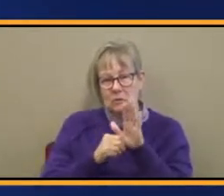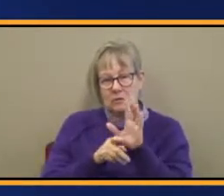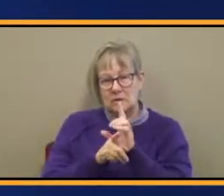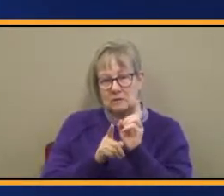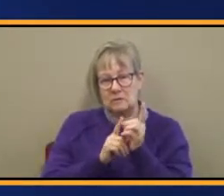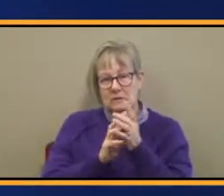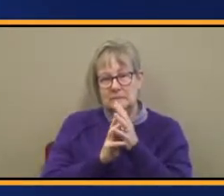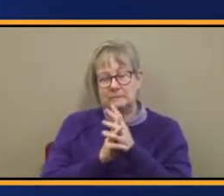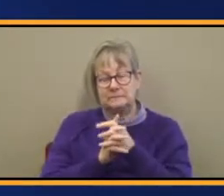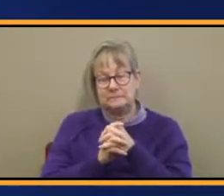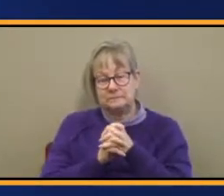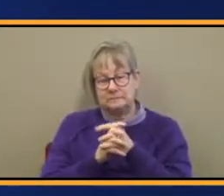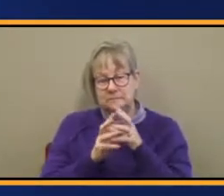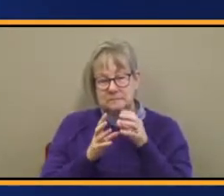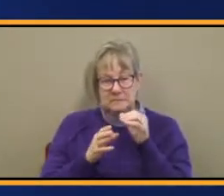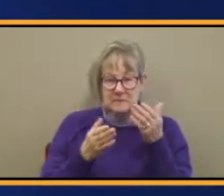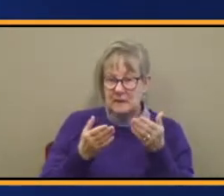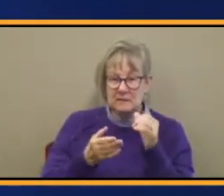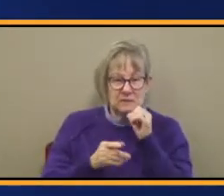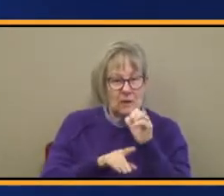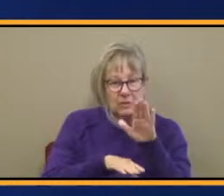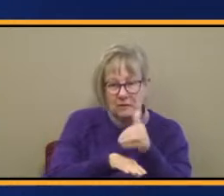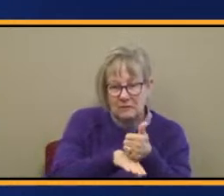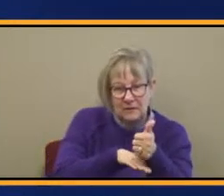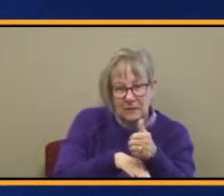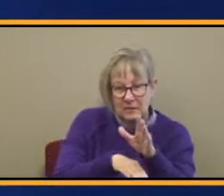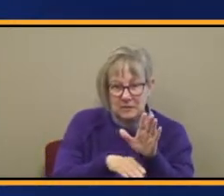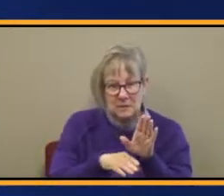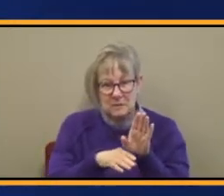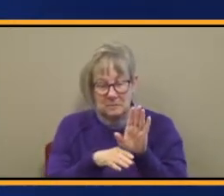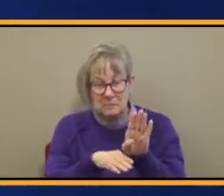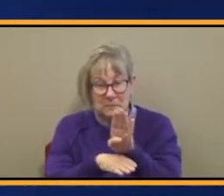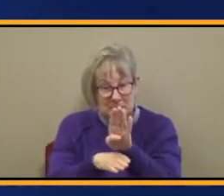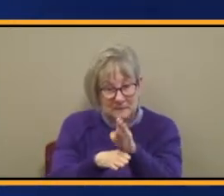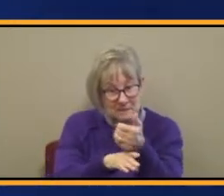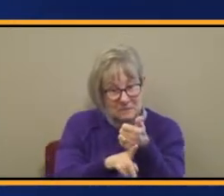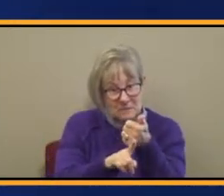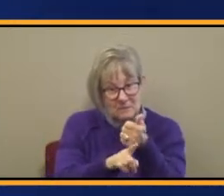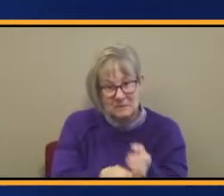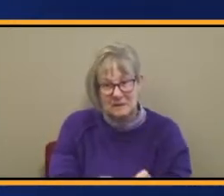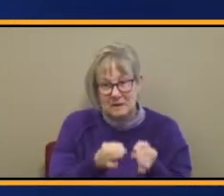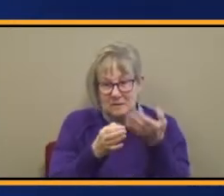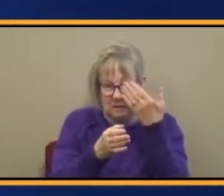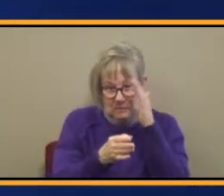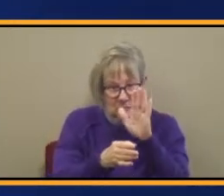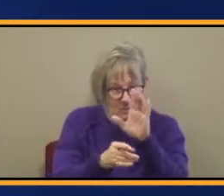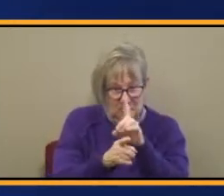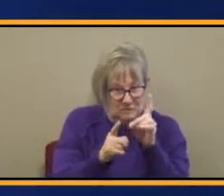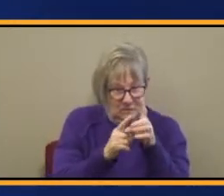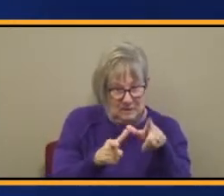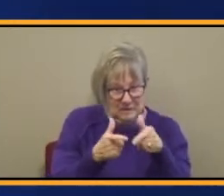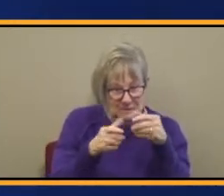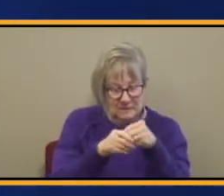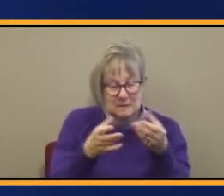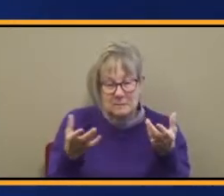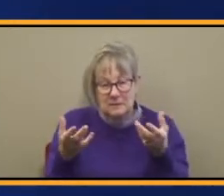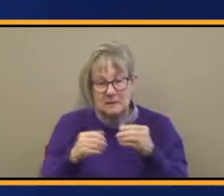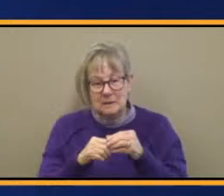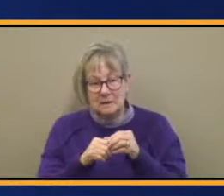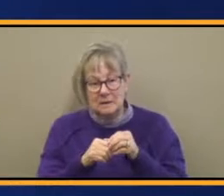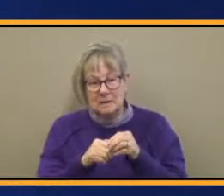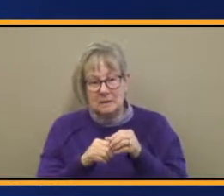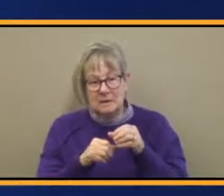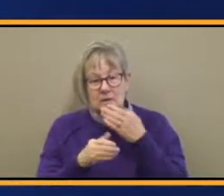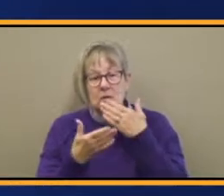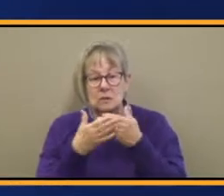fault. They're busy living their lives. They don't know what district they're in, and you know, until they need to vote. So